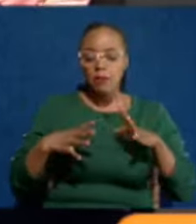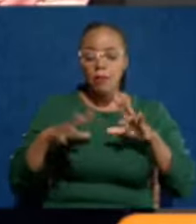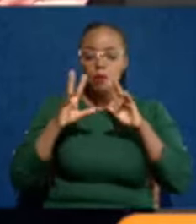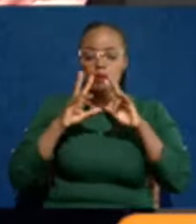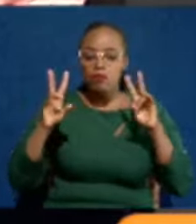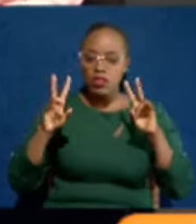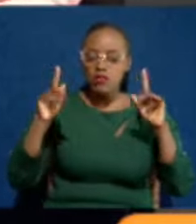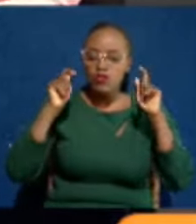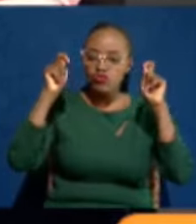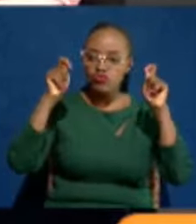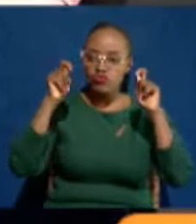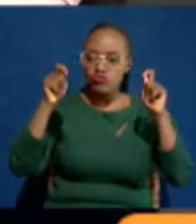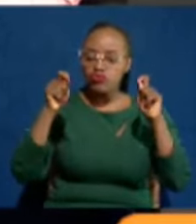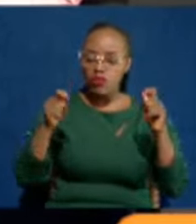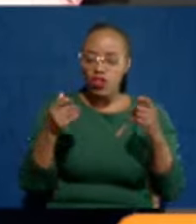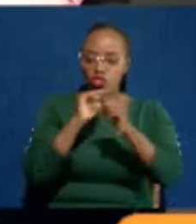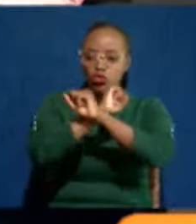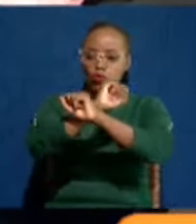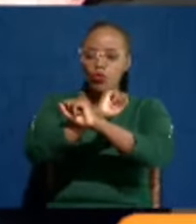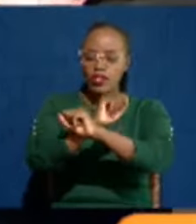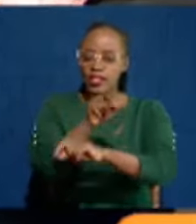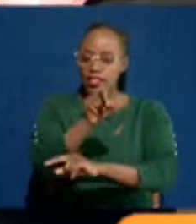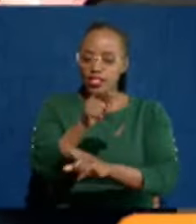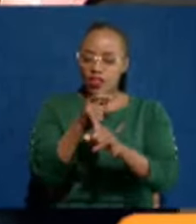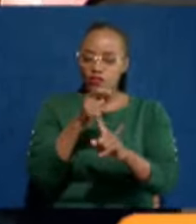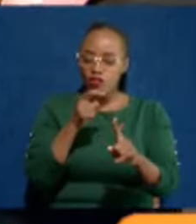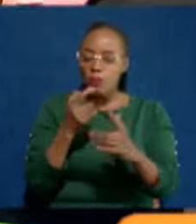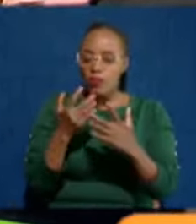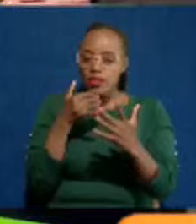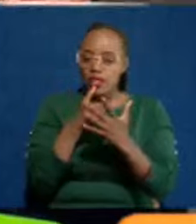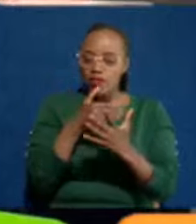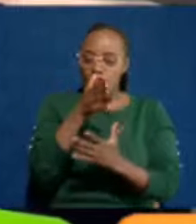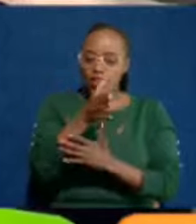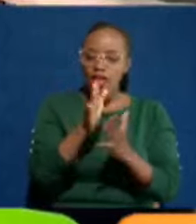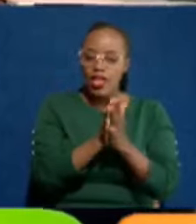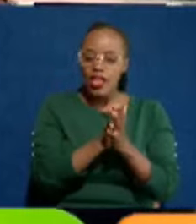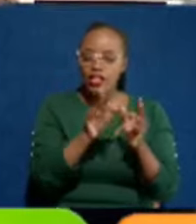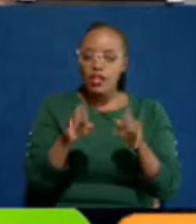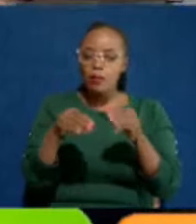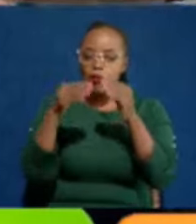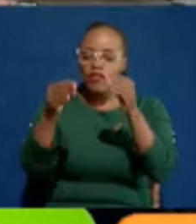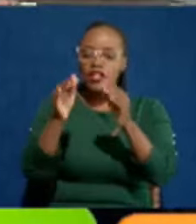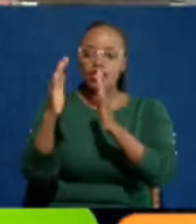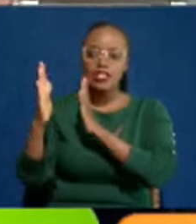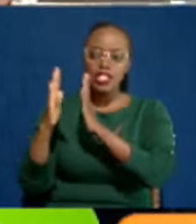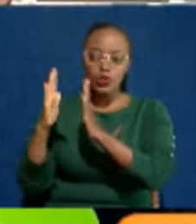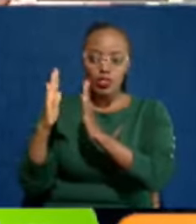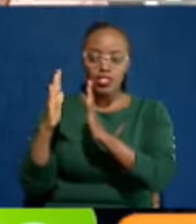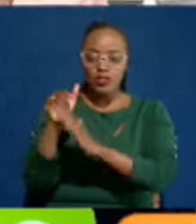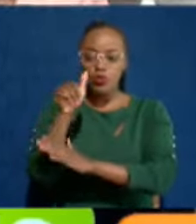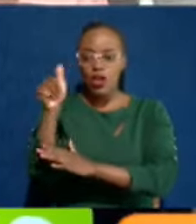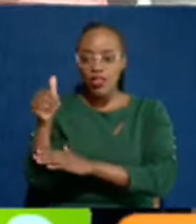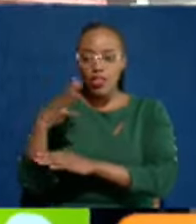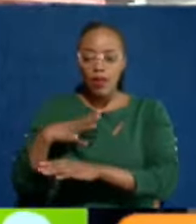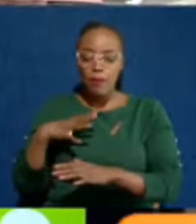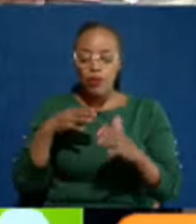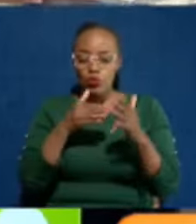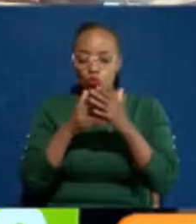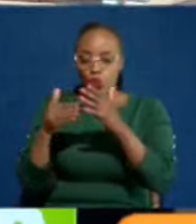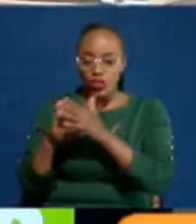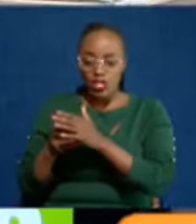take place, to protect that from infiltration, and to also provide security to others to prevent loss of